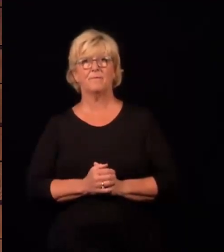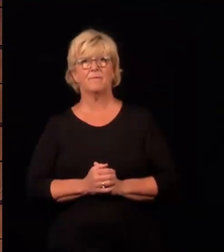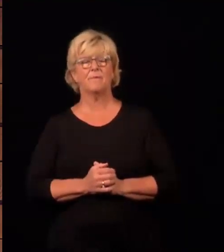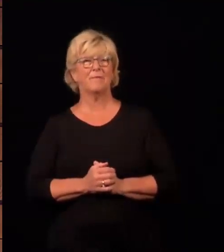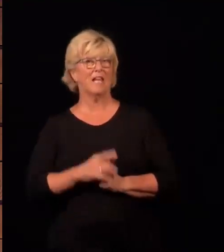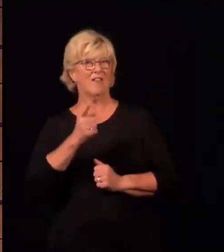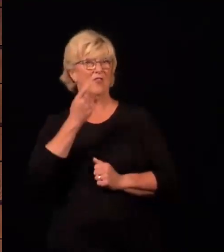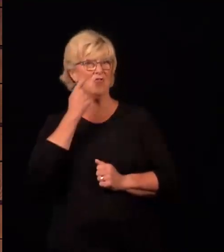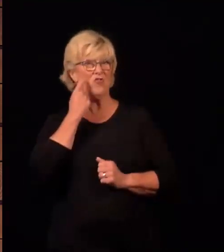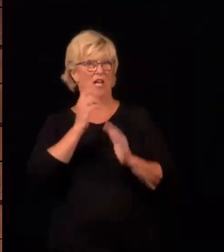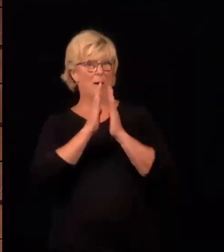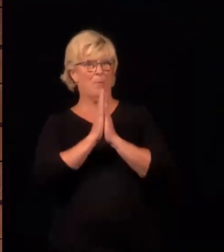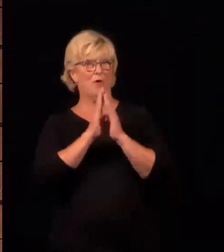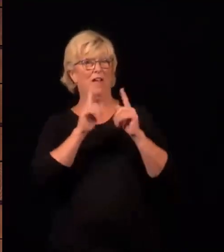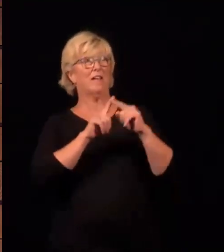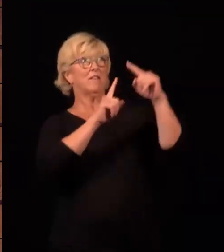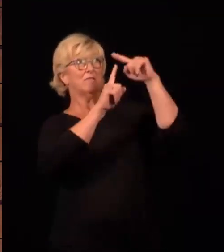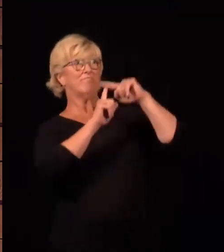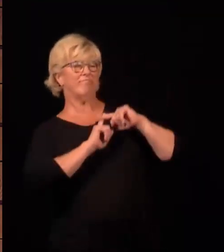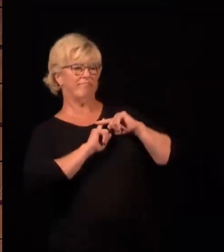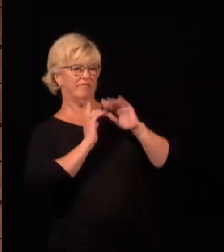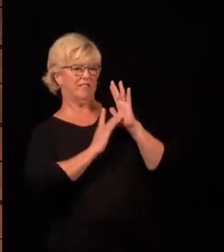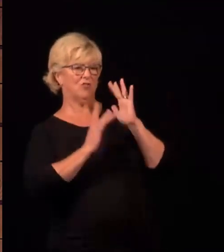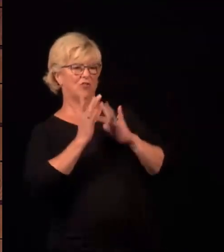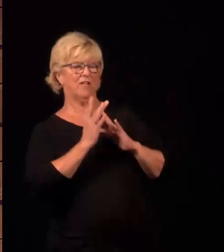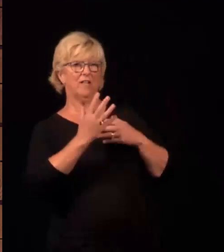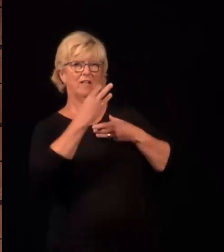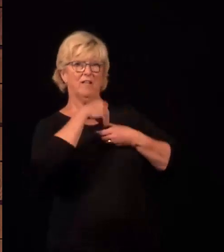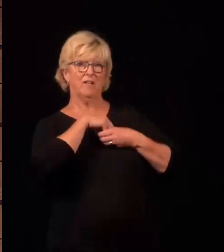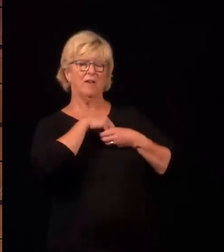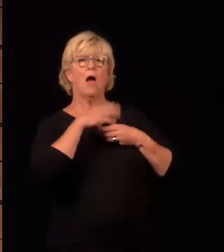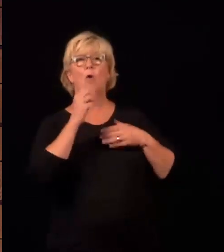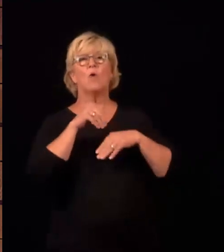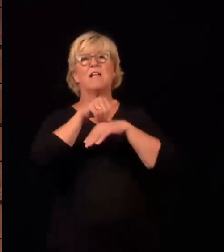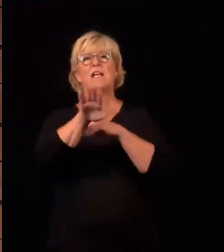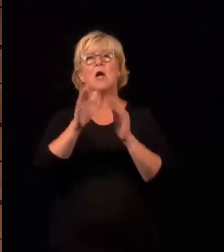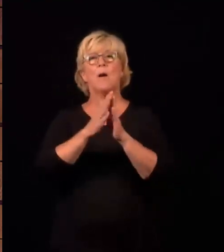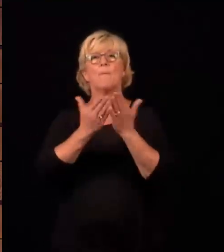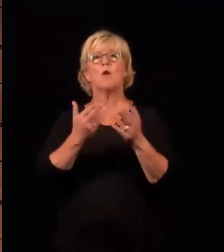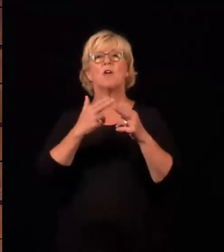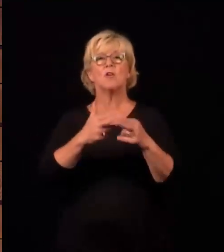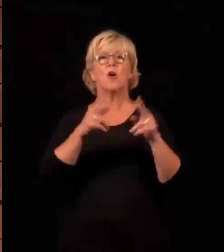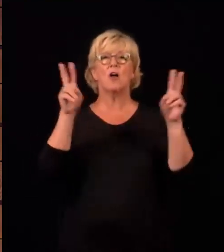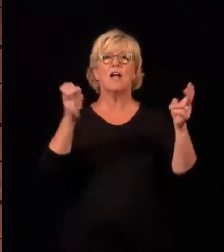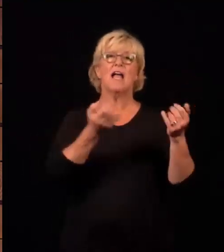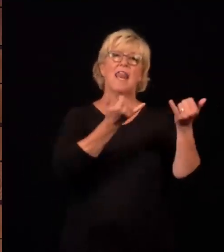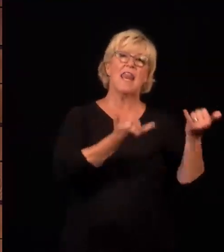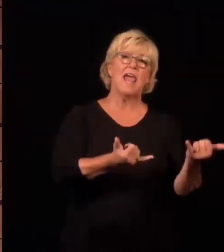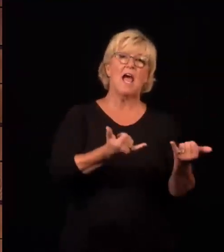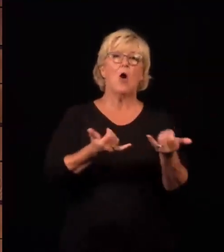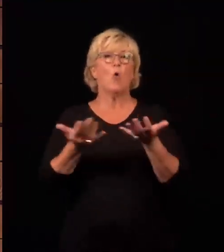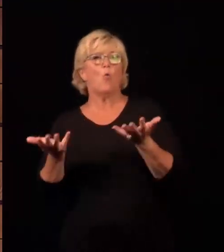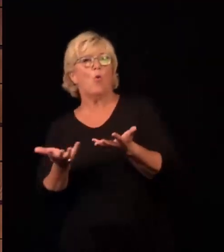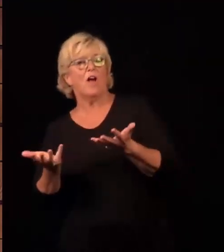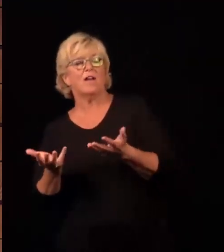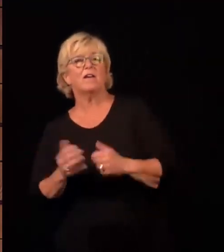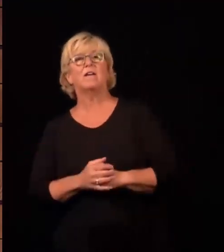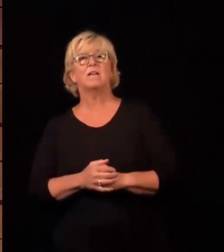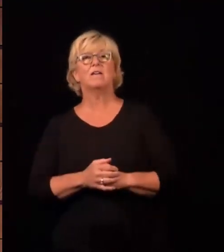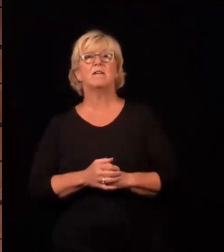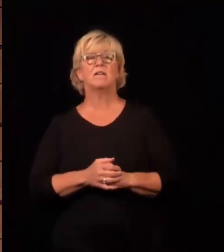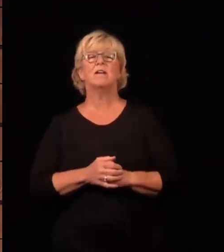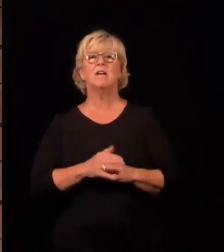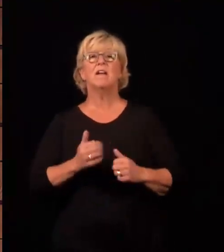Now, if you prayed that prayer to receive Christ as Savior today, I'd like to send you this book entitled Now What? It's a subtitle, Living Out